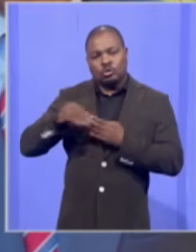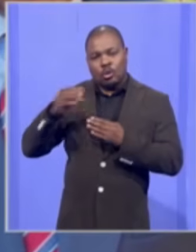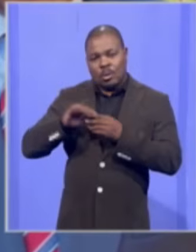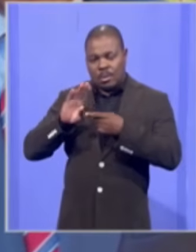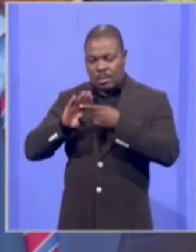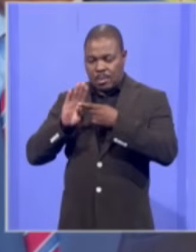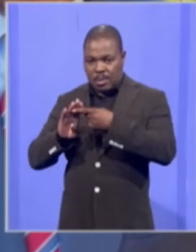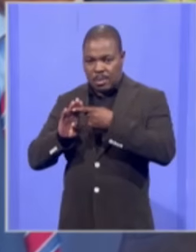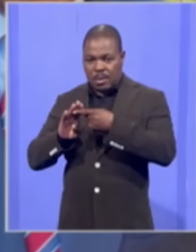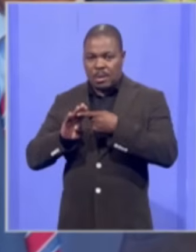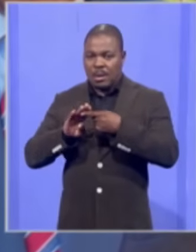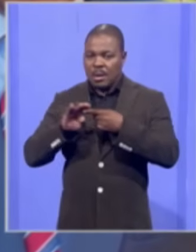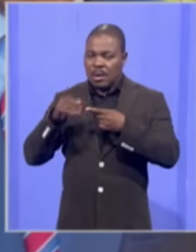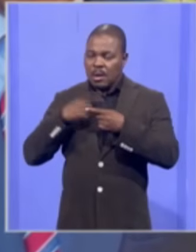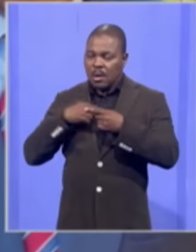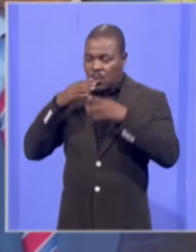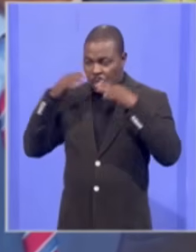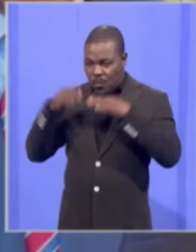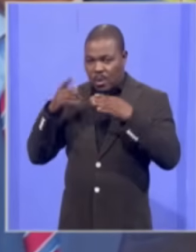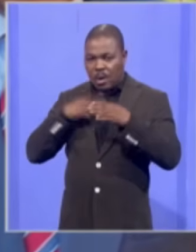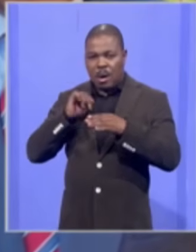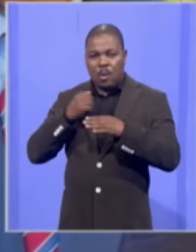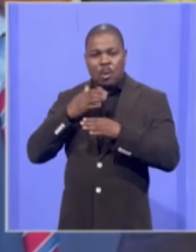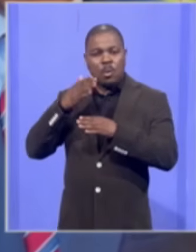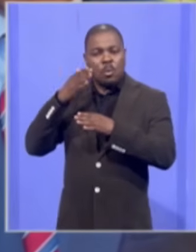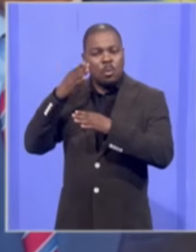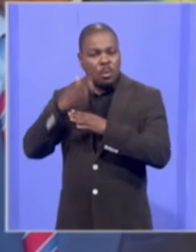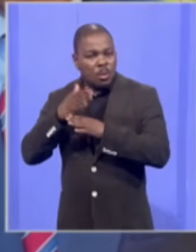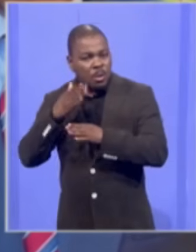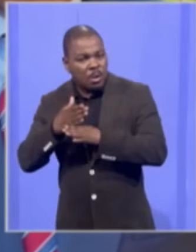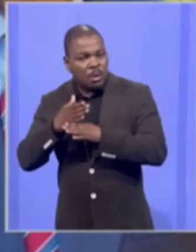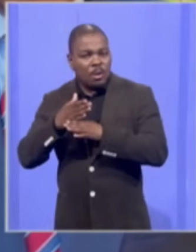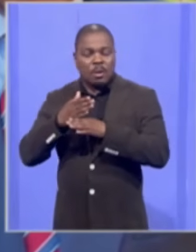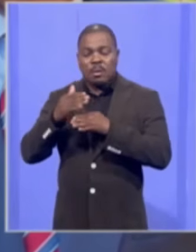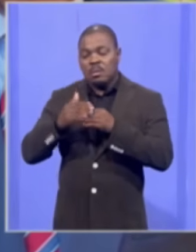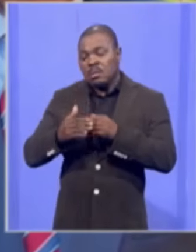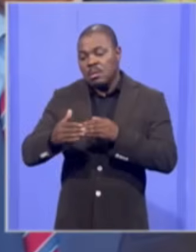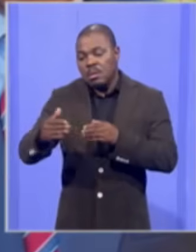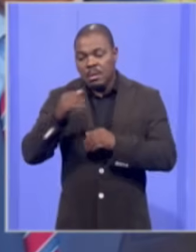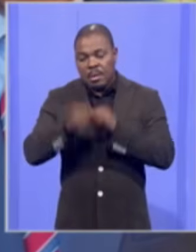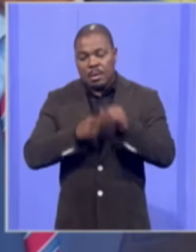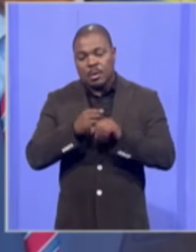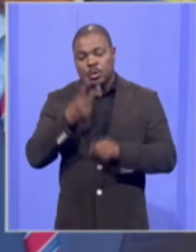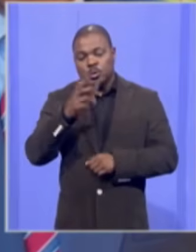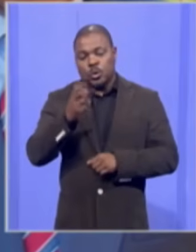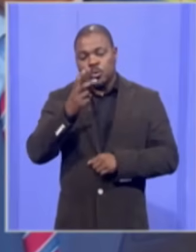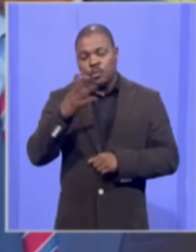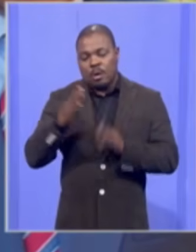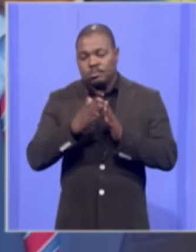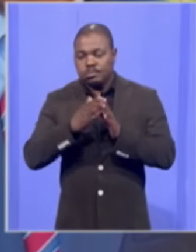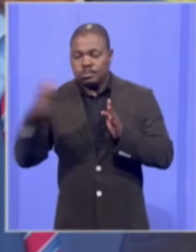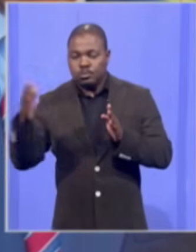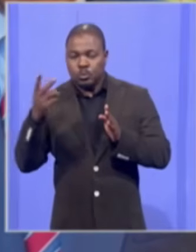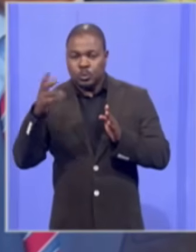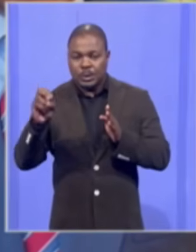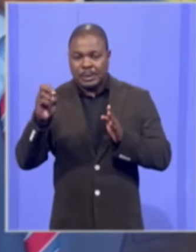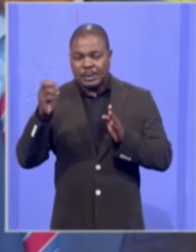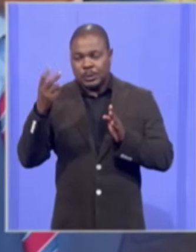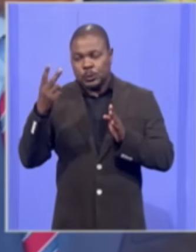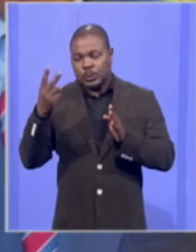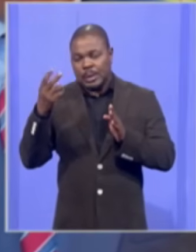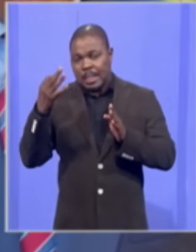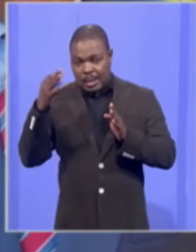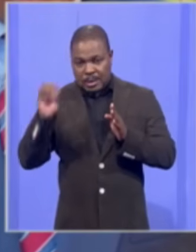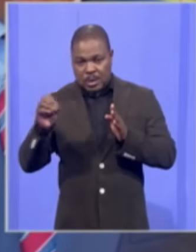Majesty about our work for the country strategy paper going forward from 2025 to 2030. Our plan to invest here